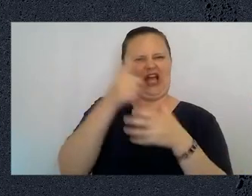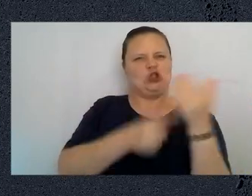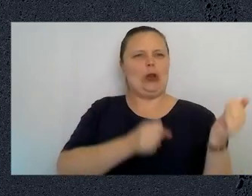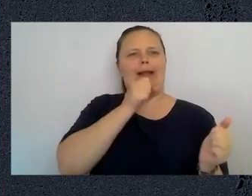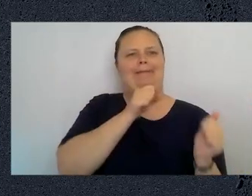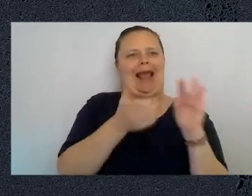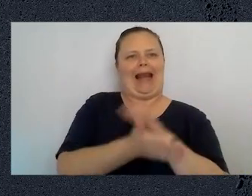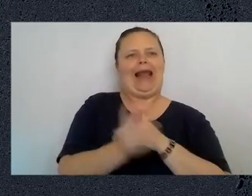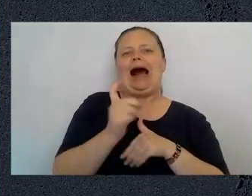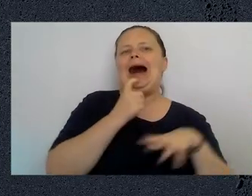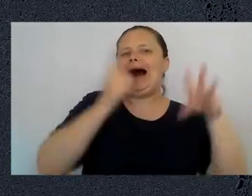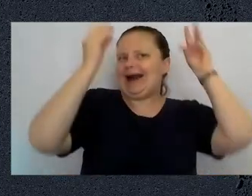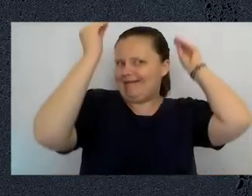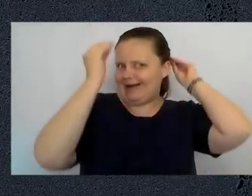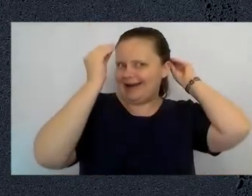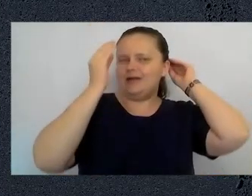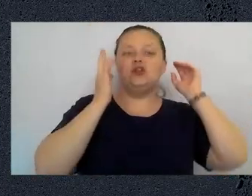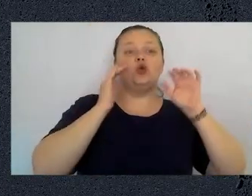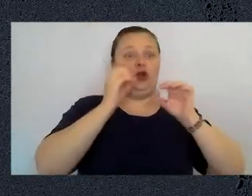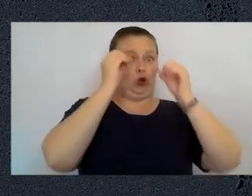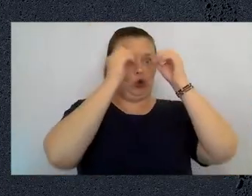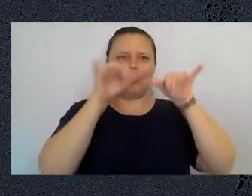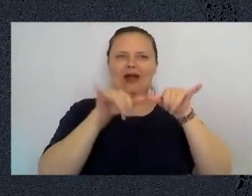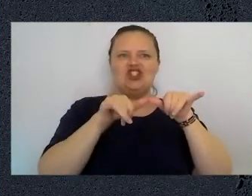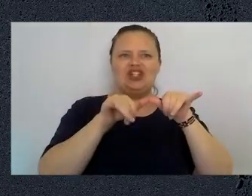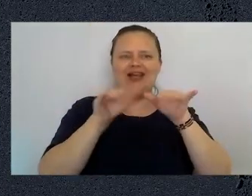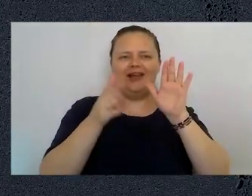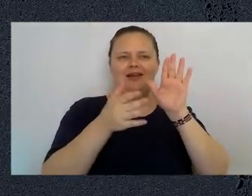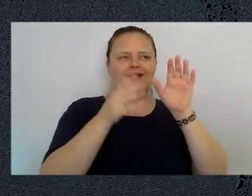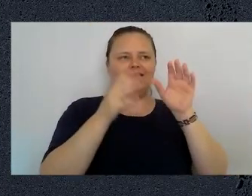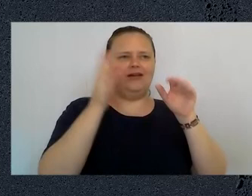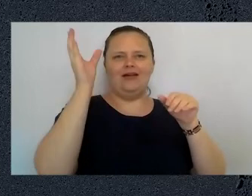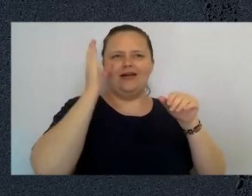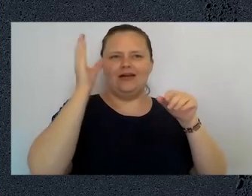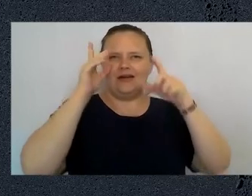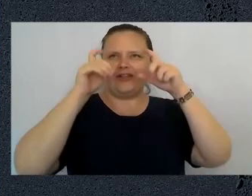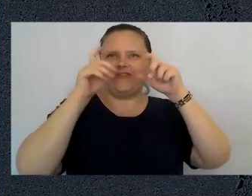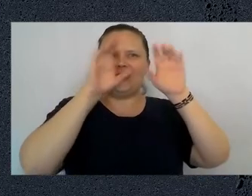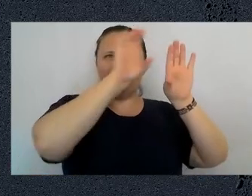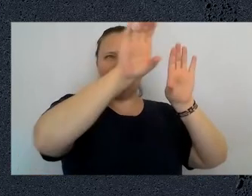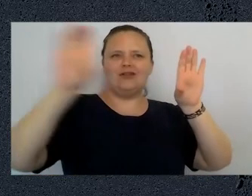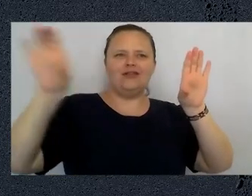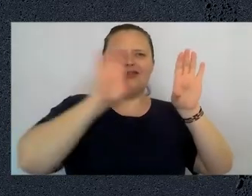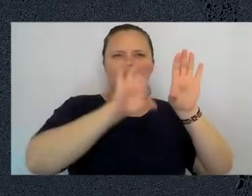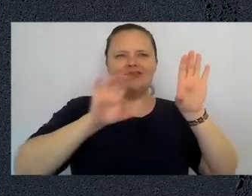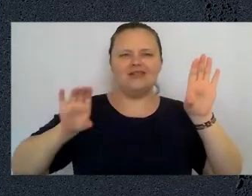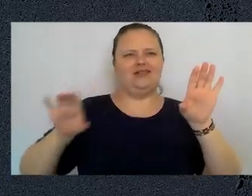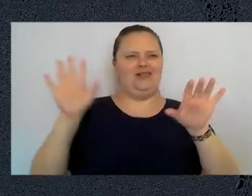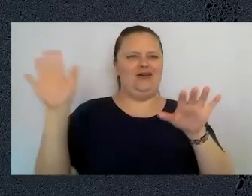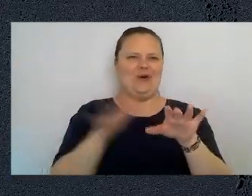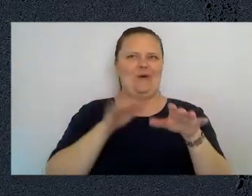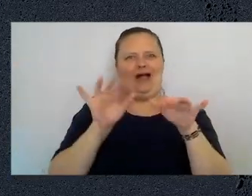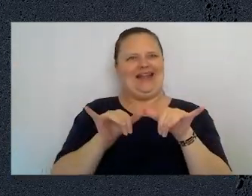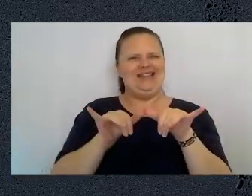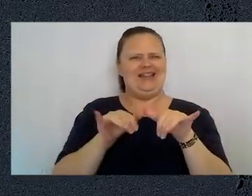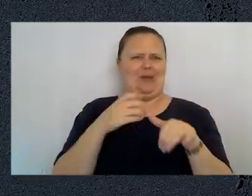only picture which comes up the minute you Google engineer. You have a civil engineer with a hard hat. There's so much more to engineering than just civil engineering. And so